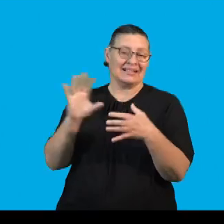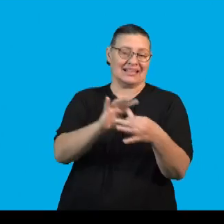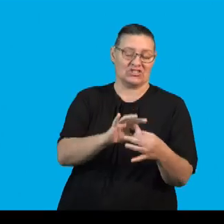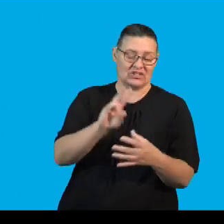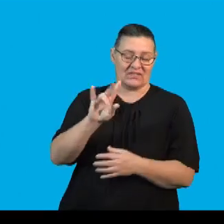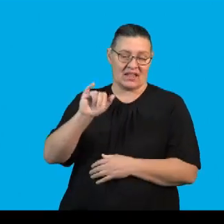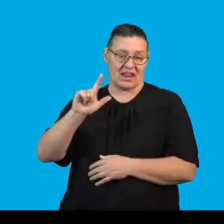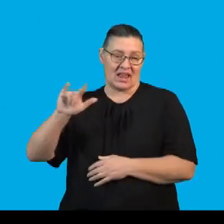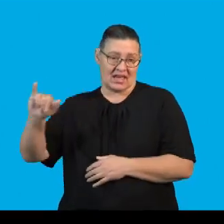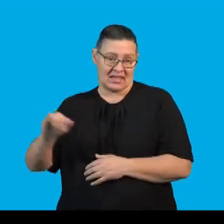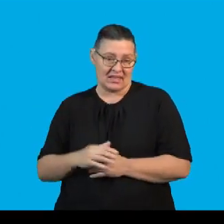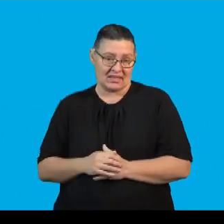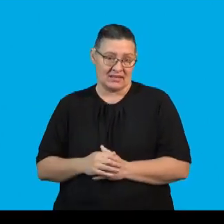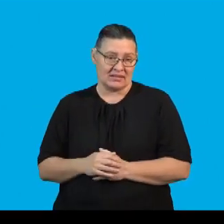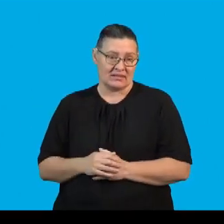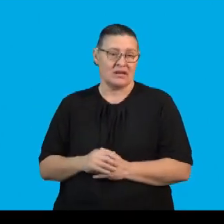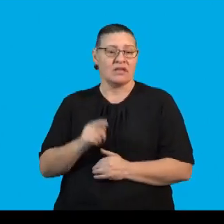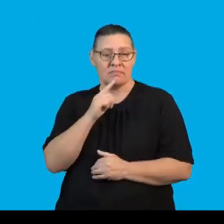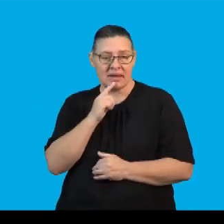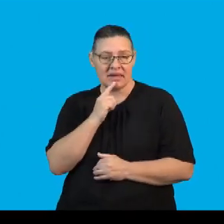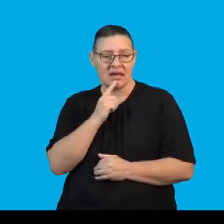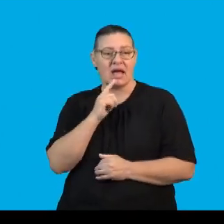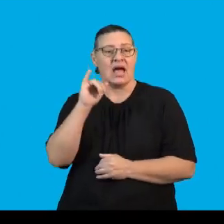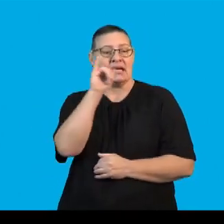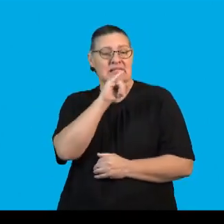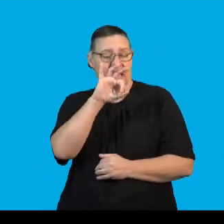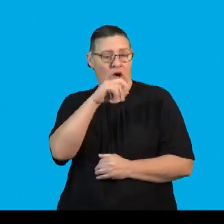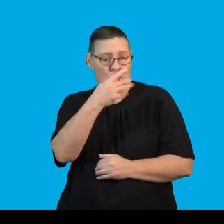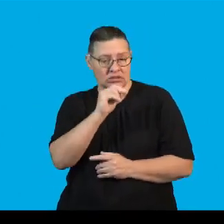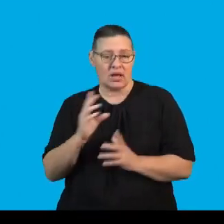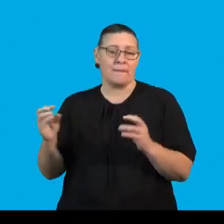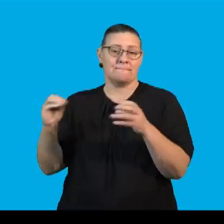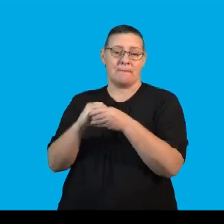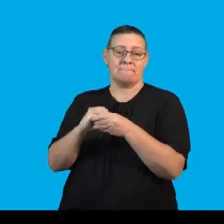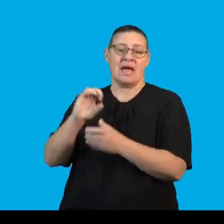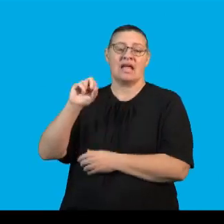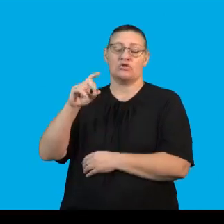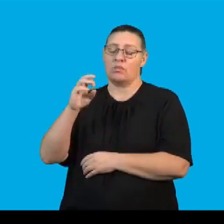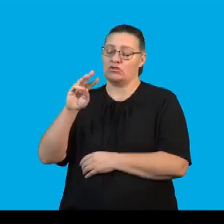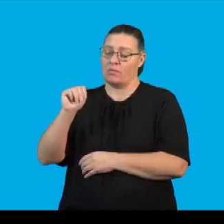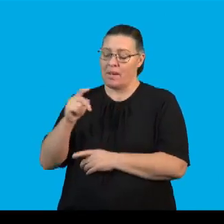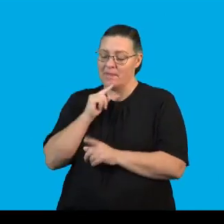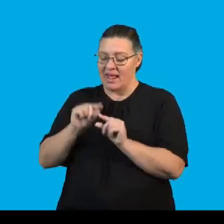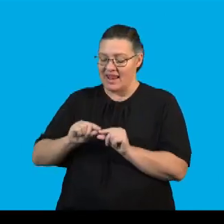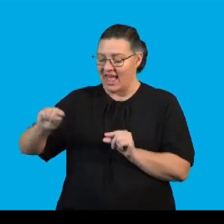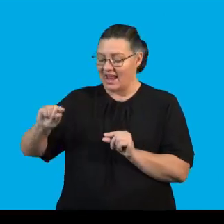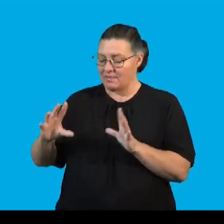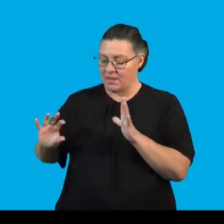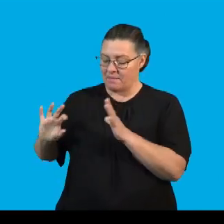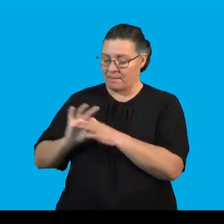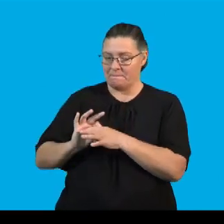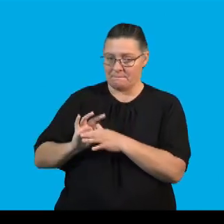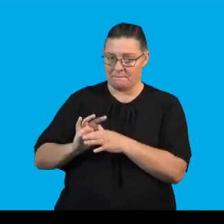will now make the zygote to attach to the endometrium. Endometrium is the lining of